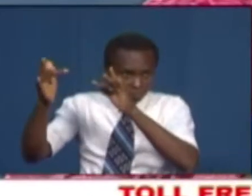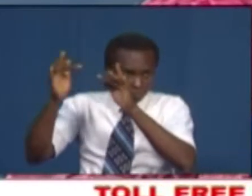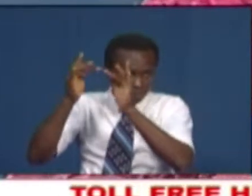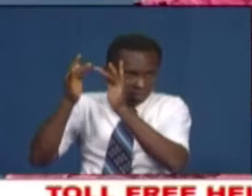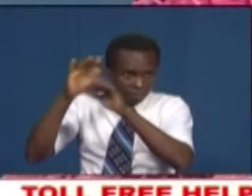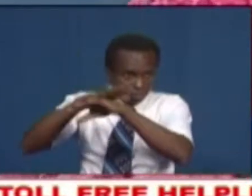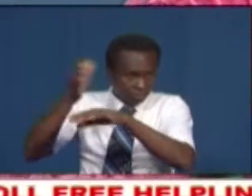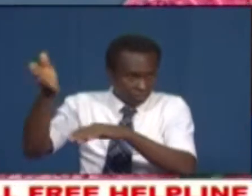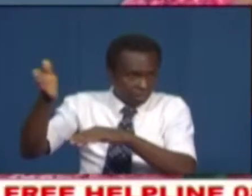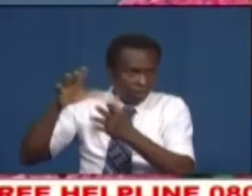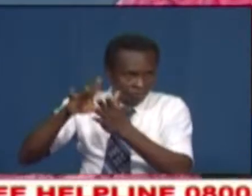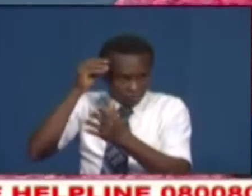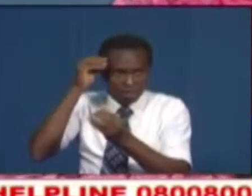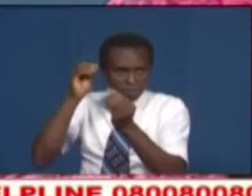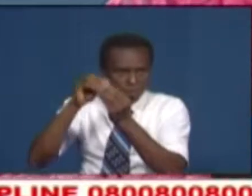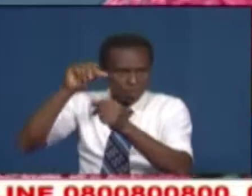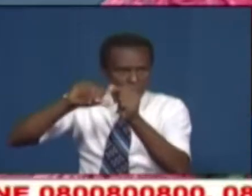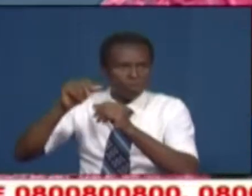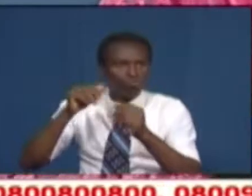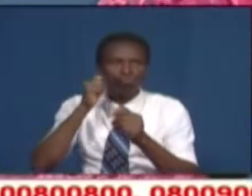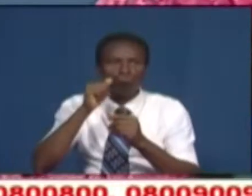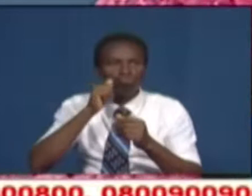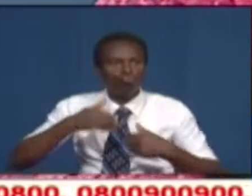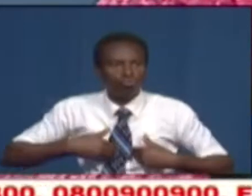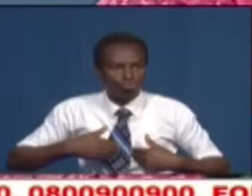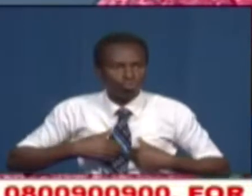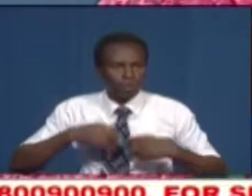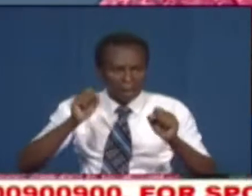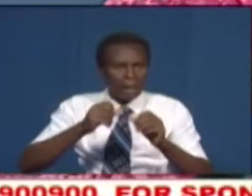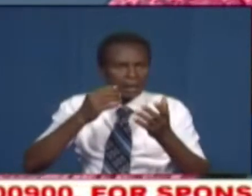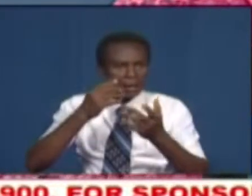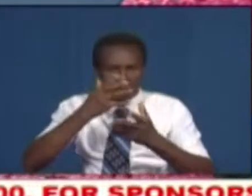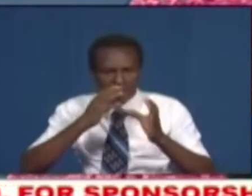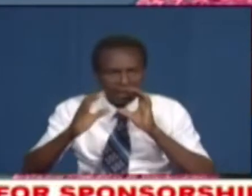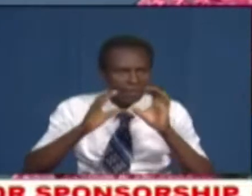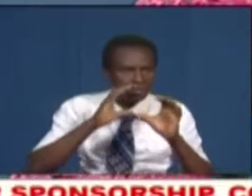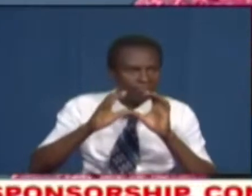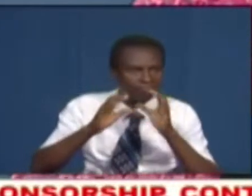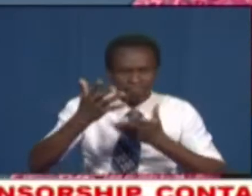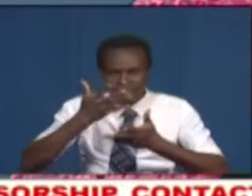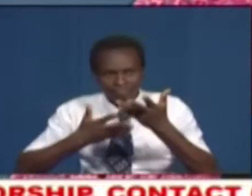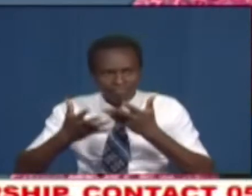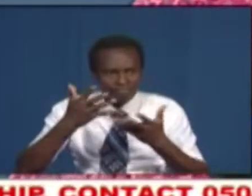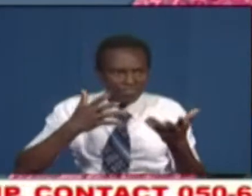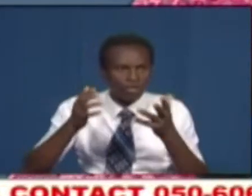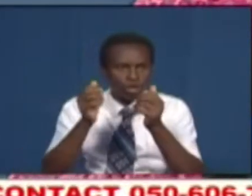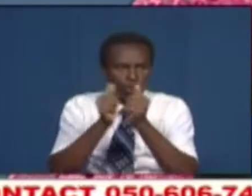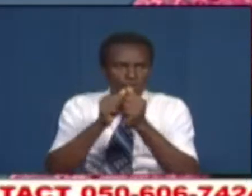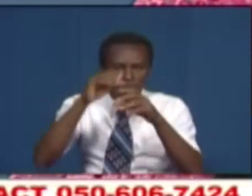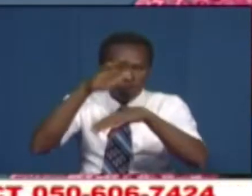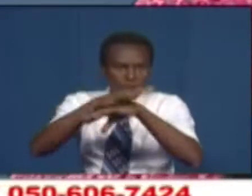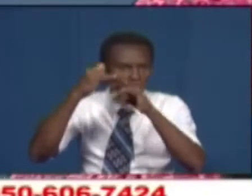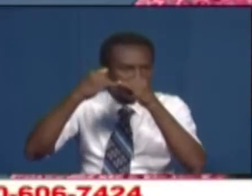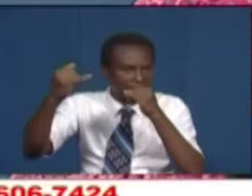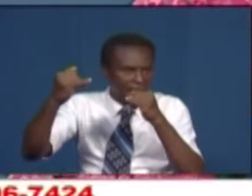Store, you will be able to chat with a focal person, an adolescent